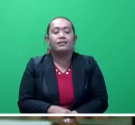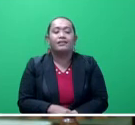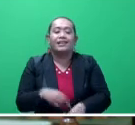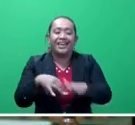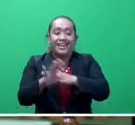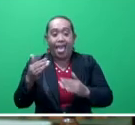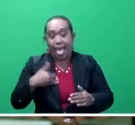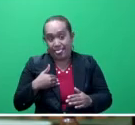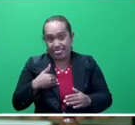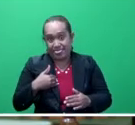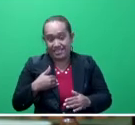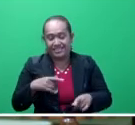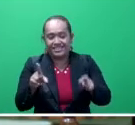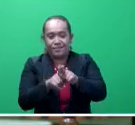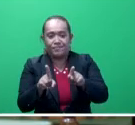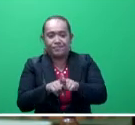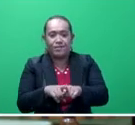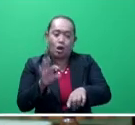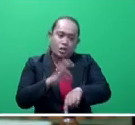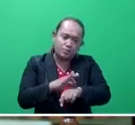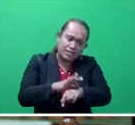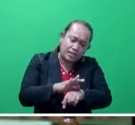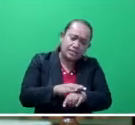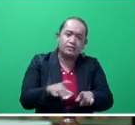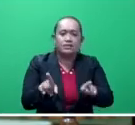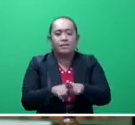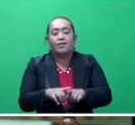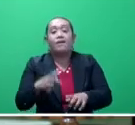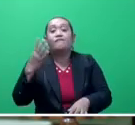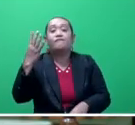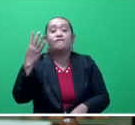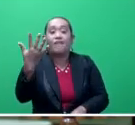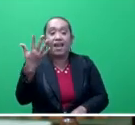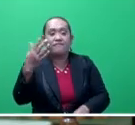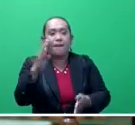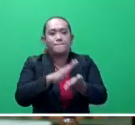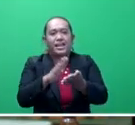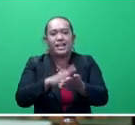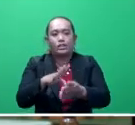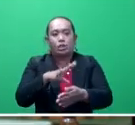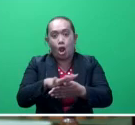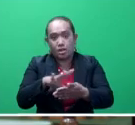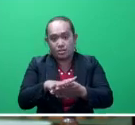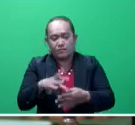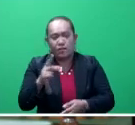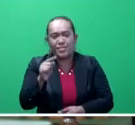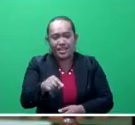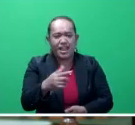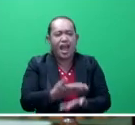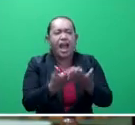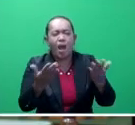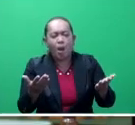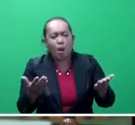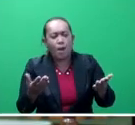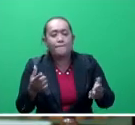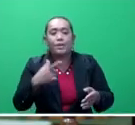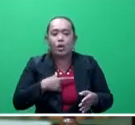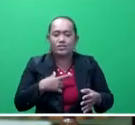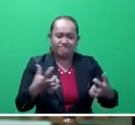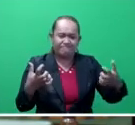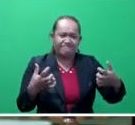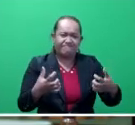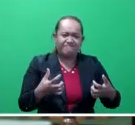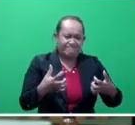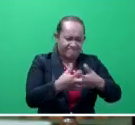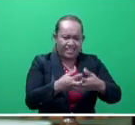for general outpatient services with an allocation of $5 million. This reduces the load on larger public hospitals,